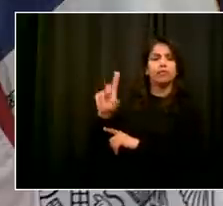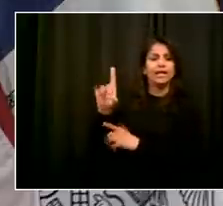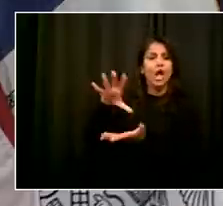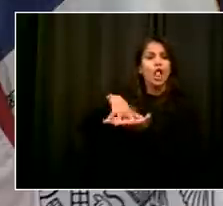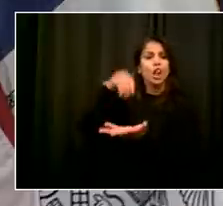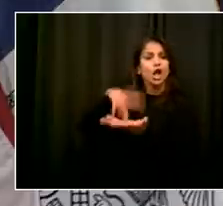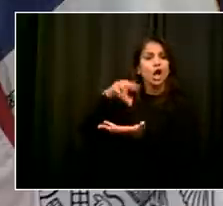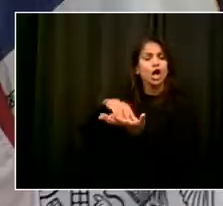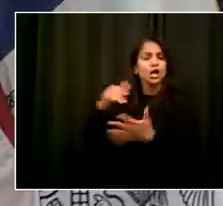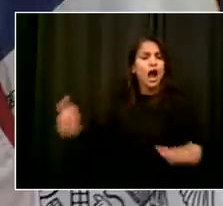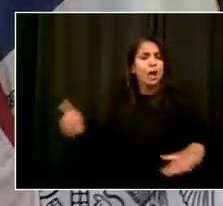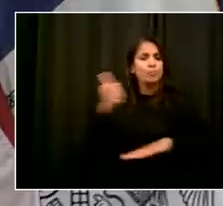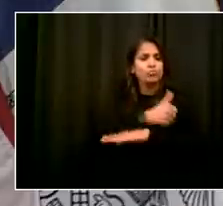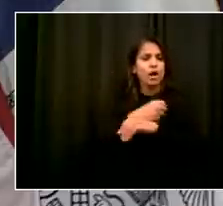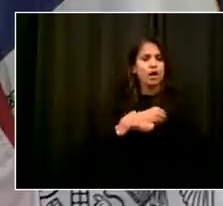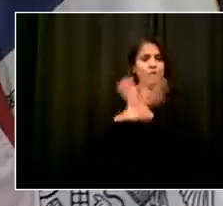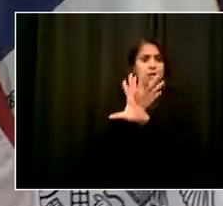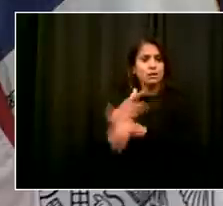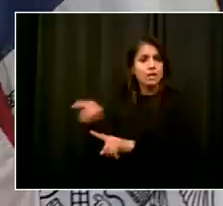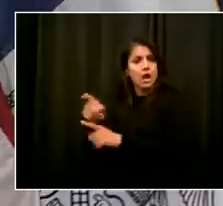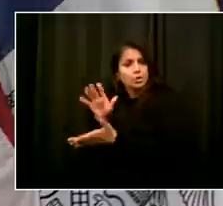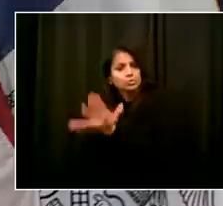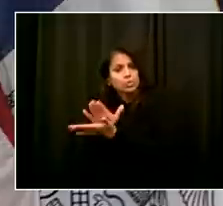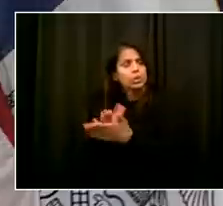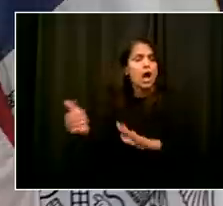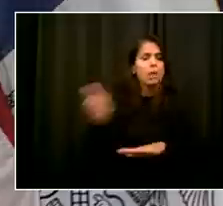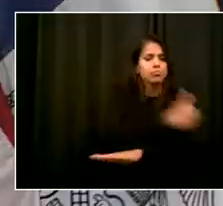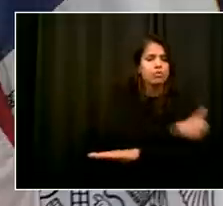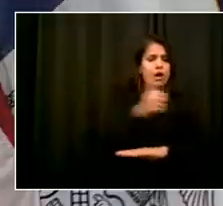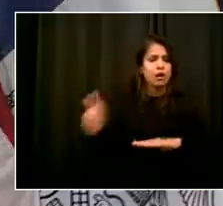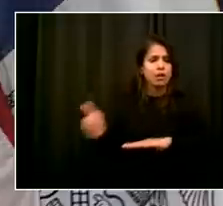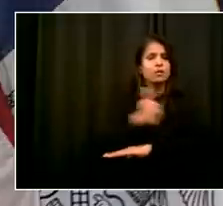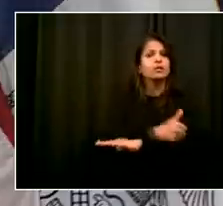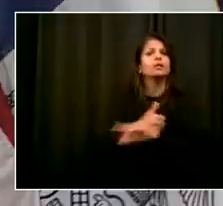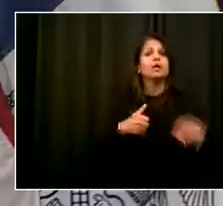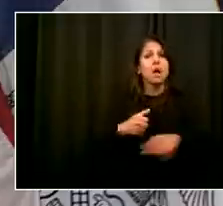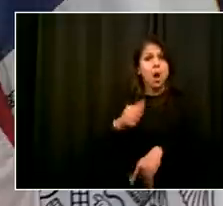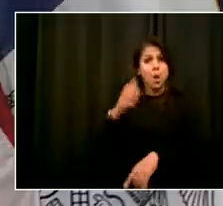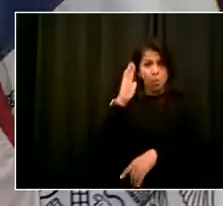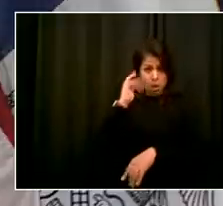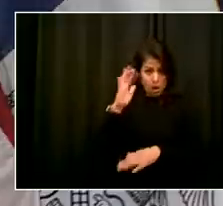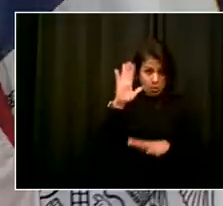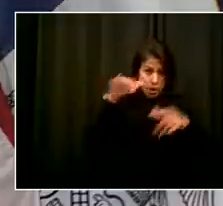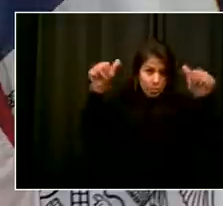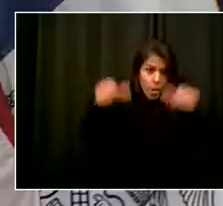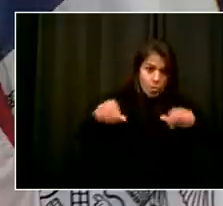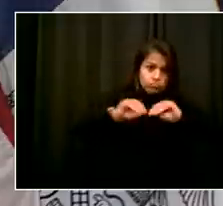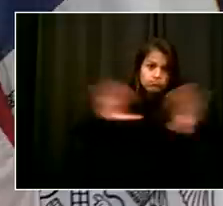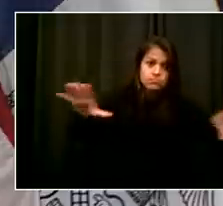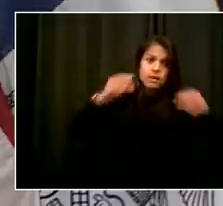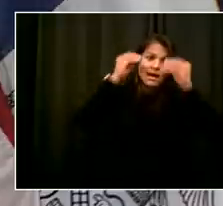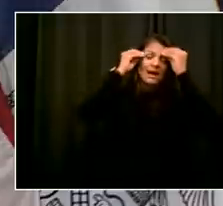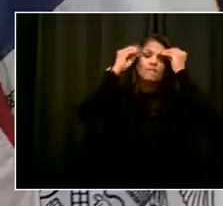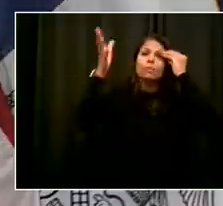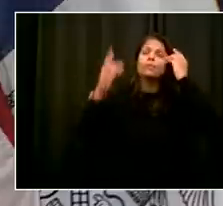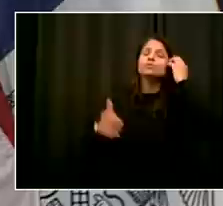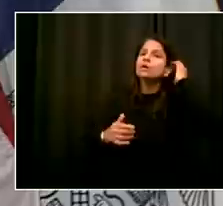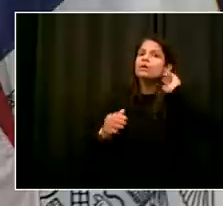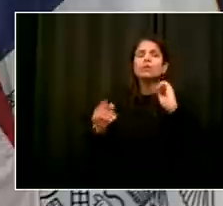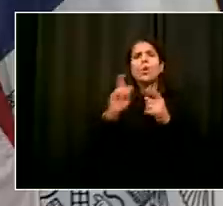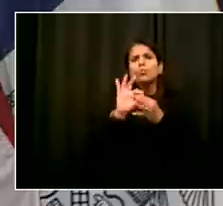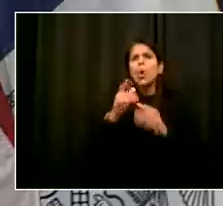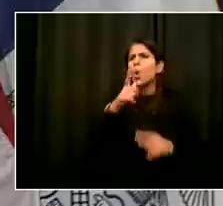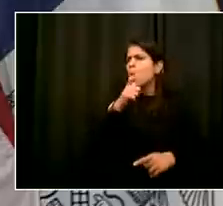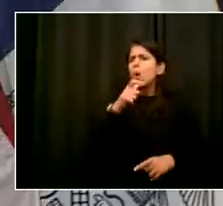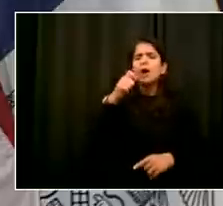of Department of Education providing demographic data. But if they have it, we'll make sure it gets released soon. But again, I